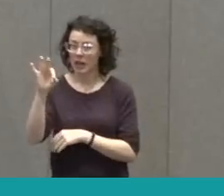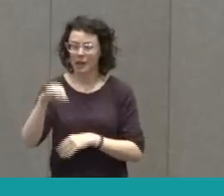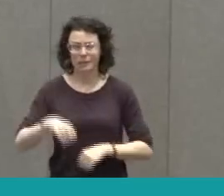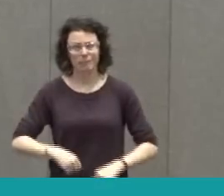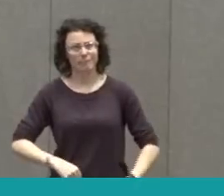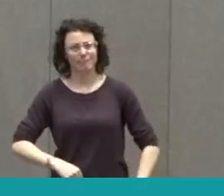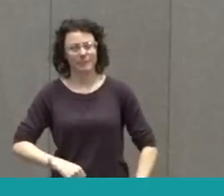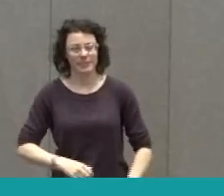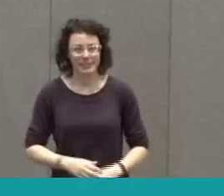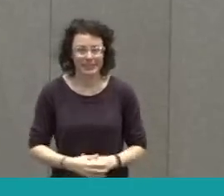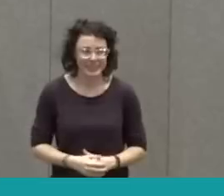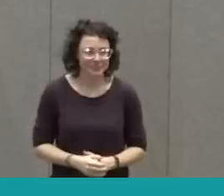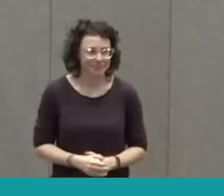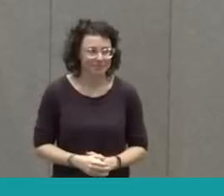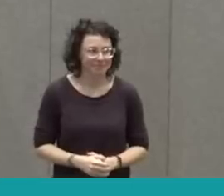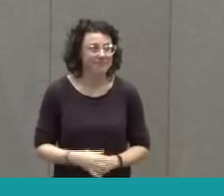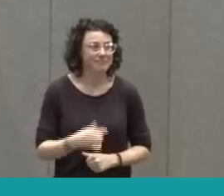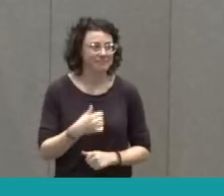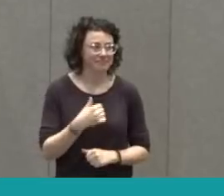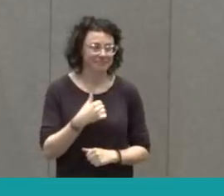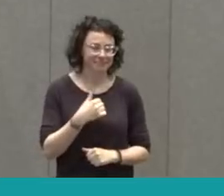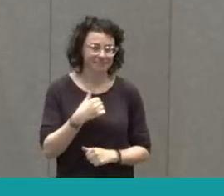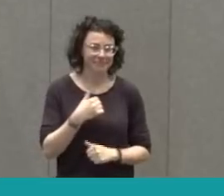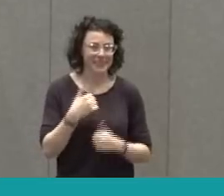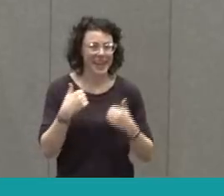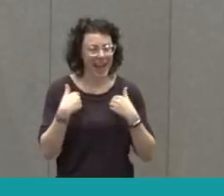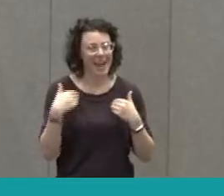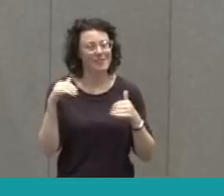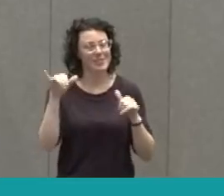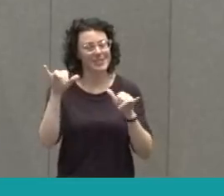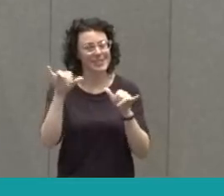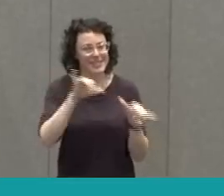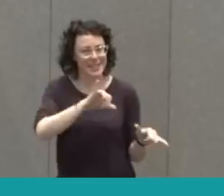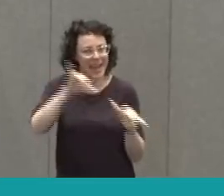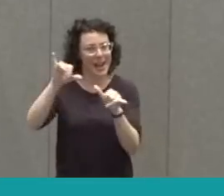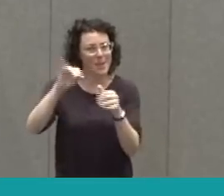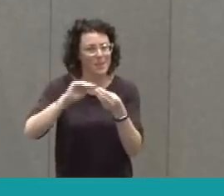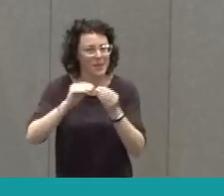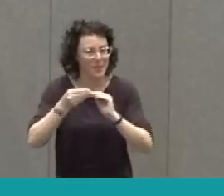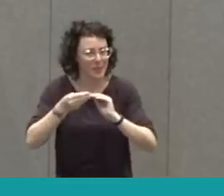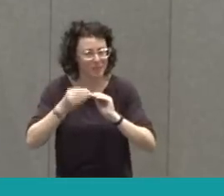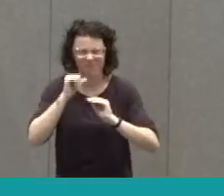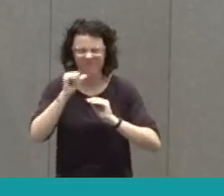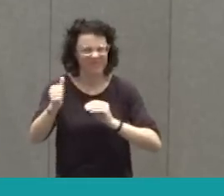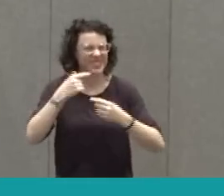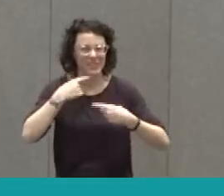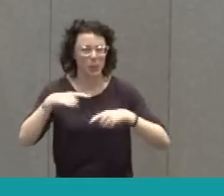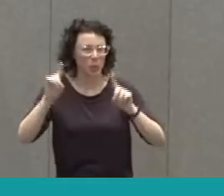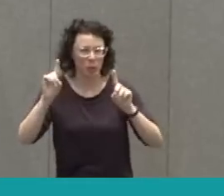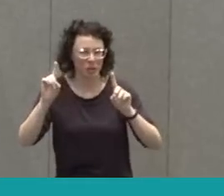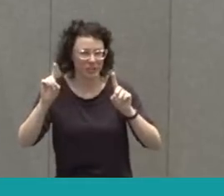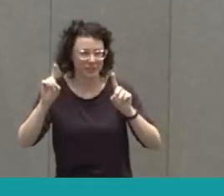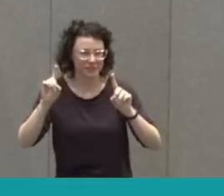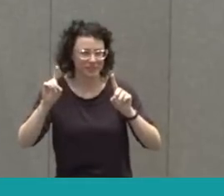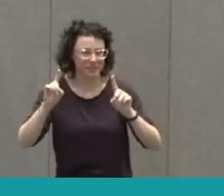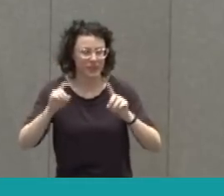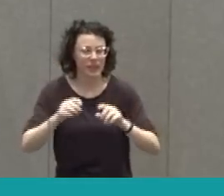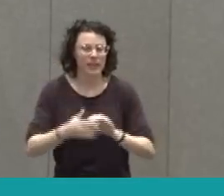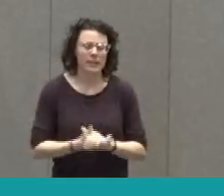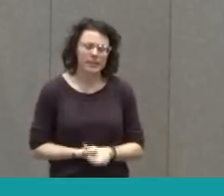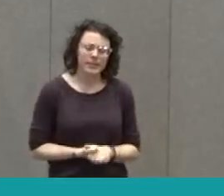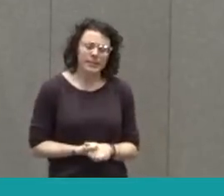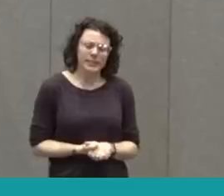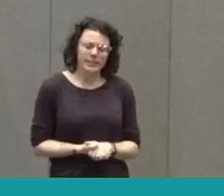I have a copy of my digits. So that does not work. So I'm going to give you a second, and I want you guys to think